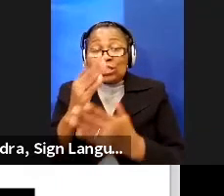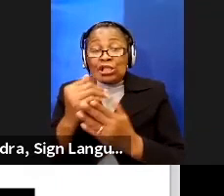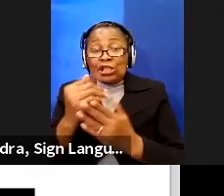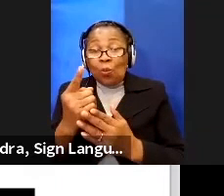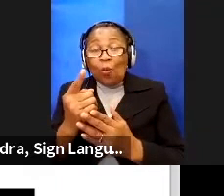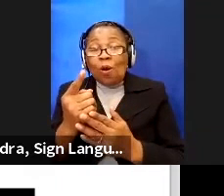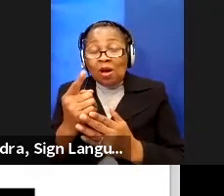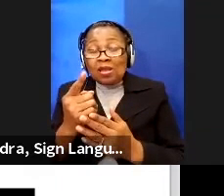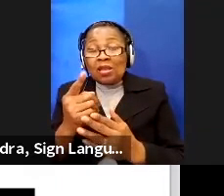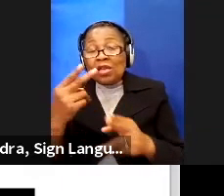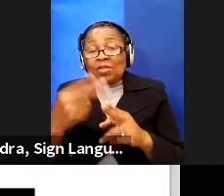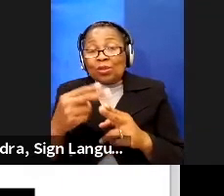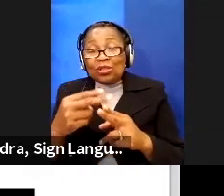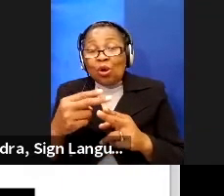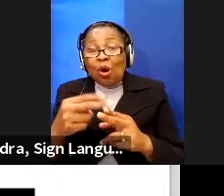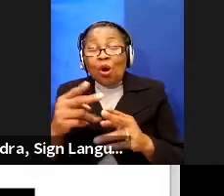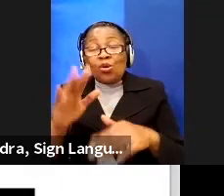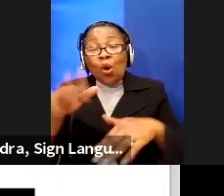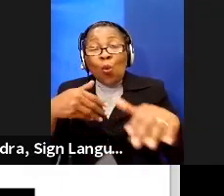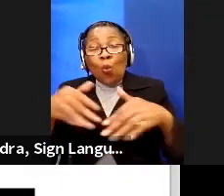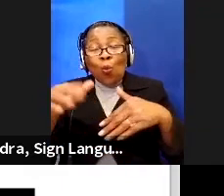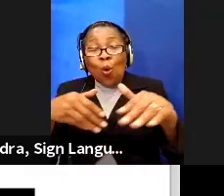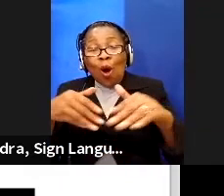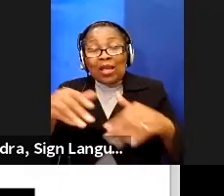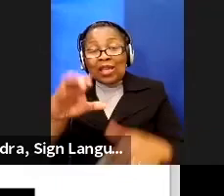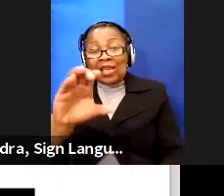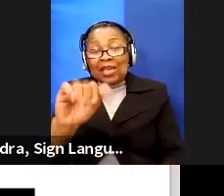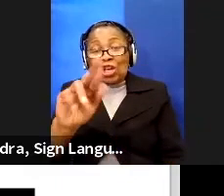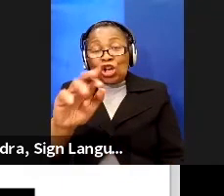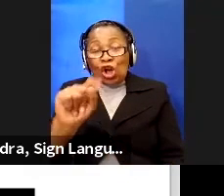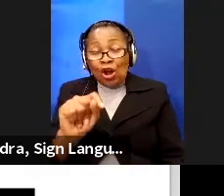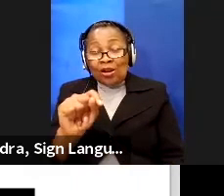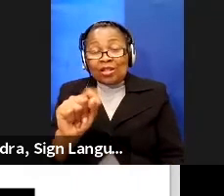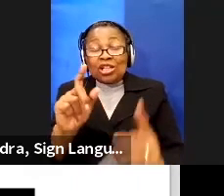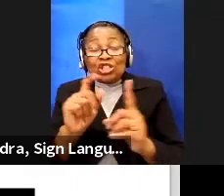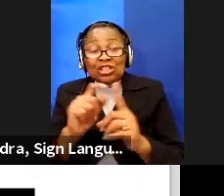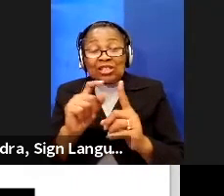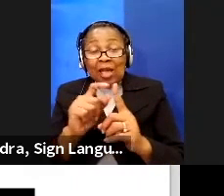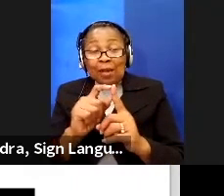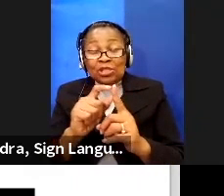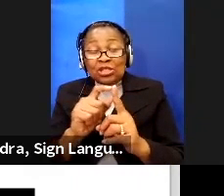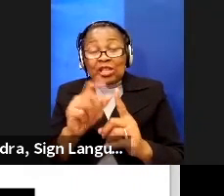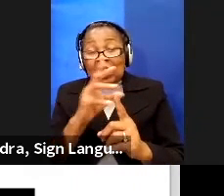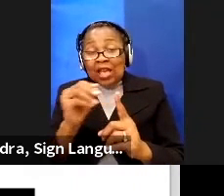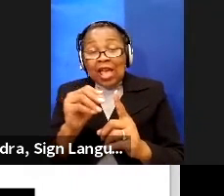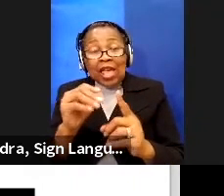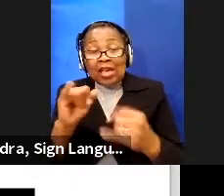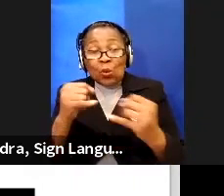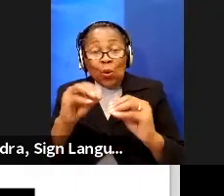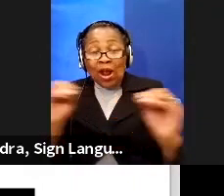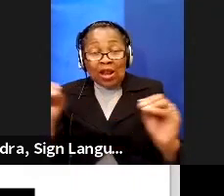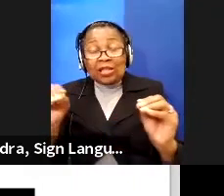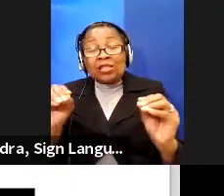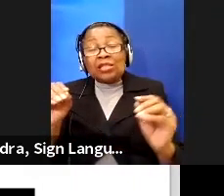is what we call walking cart. And so she's captioning and it goes wirelessly to a device that I'm